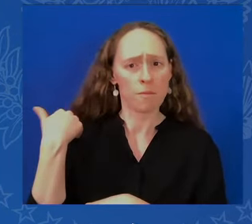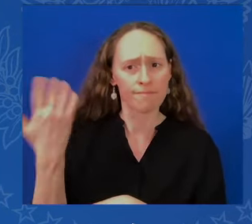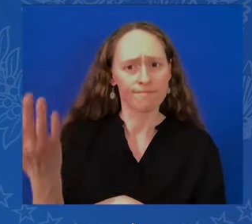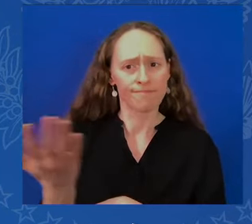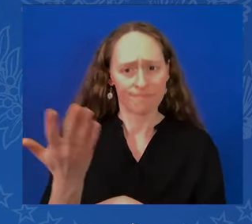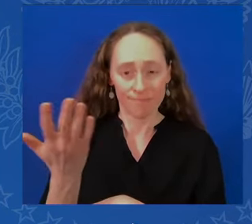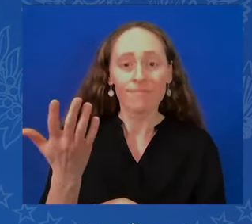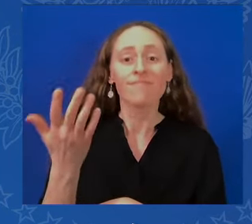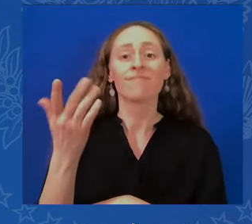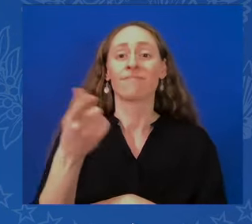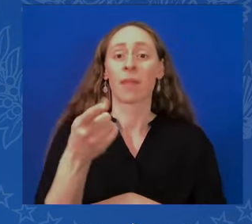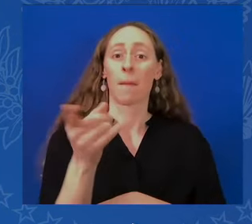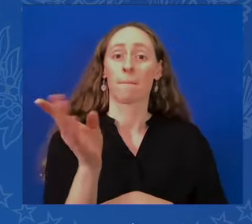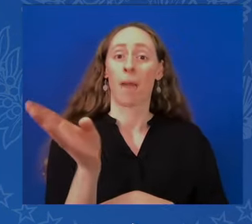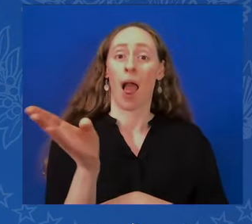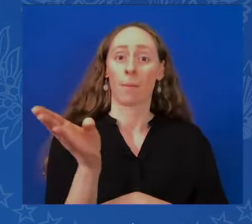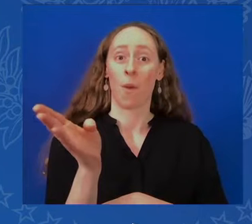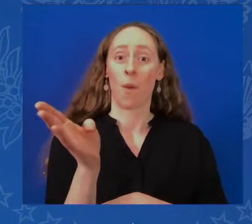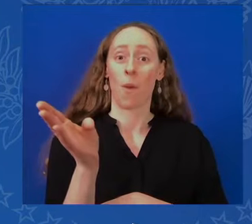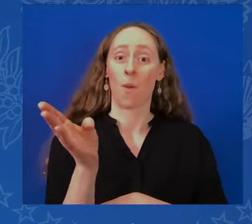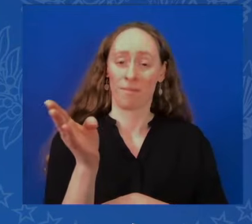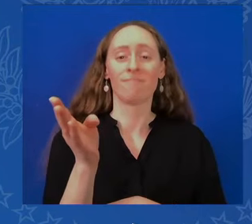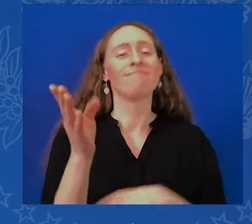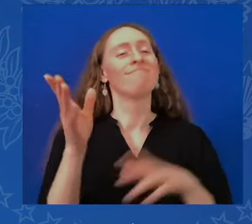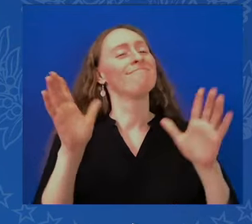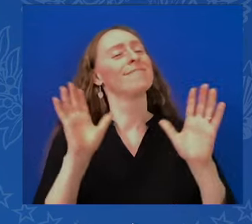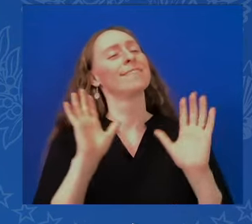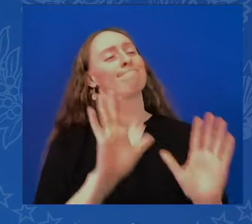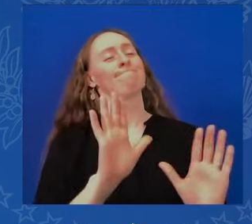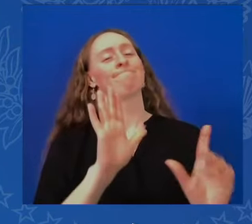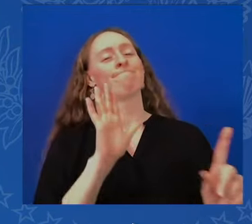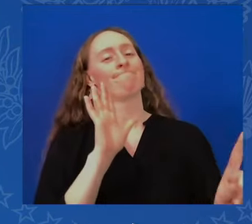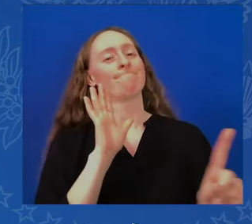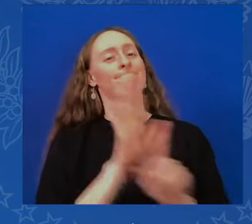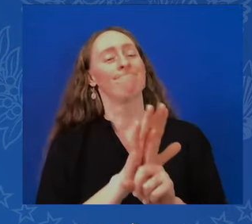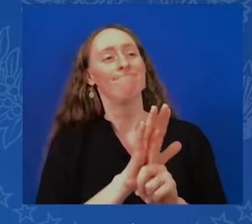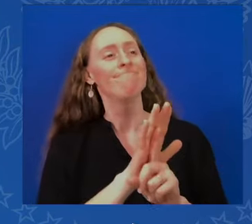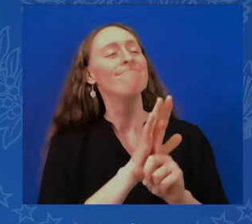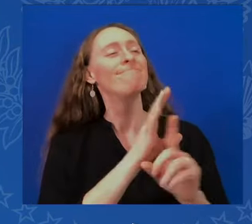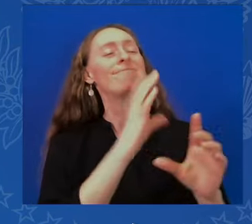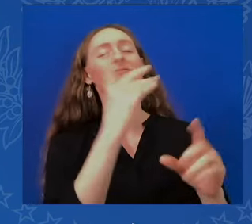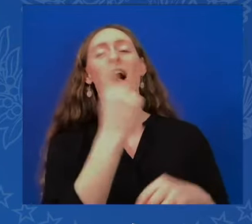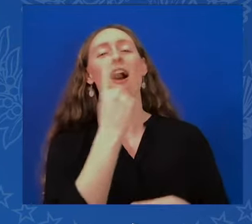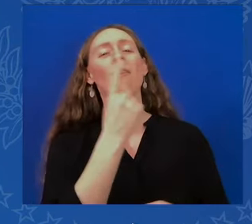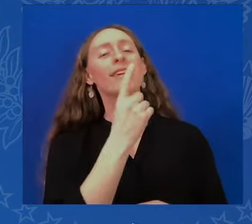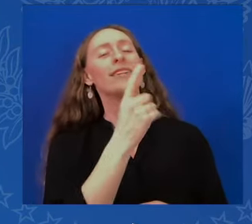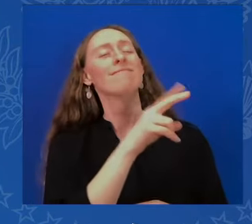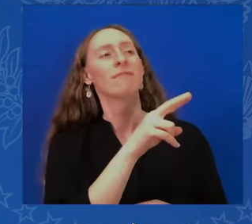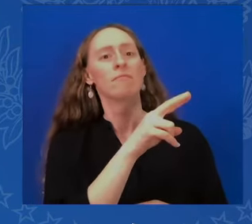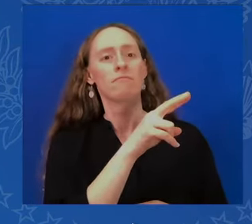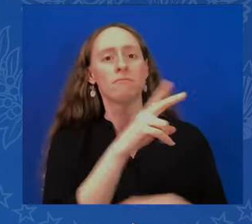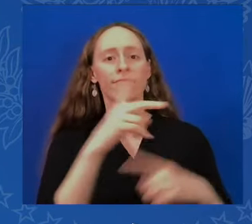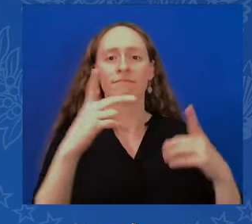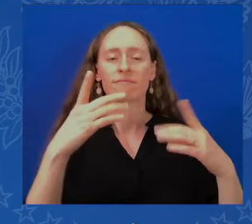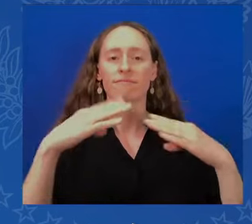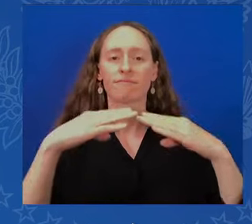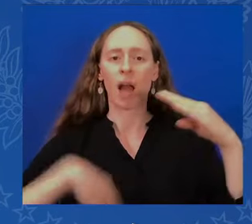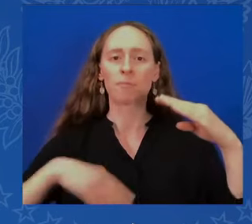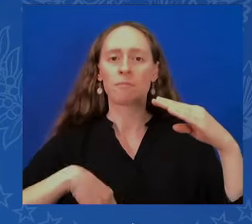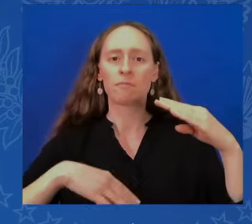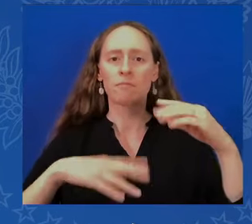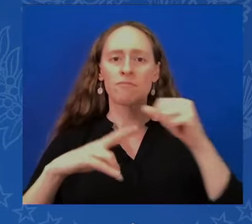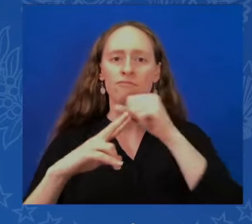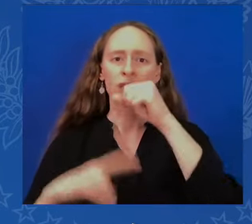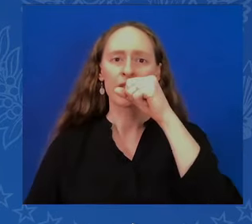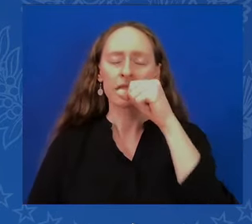spirit plunged into the river. But the people of Maryland, we rallied. And I tell you,